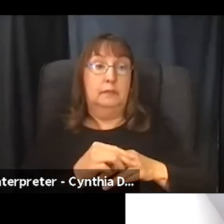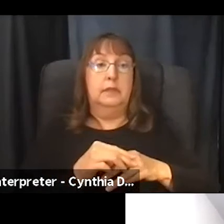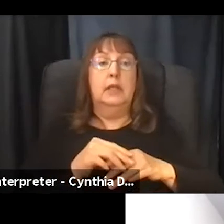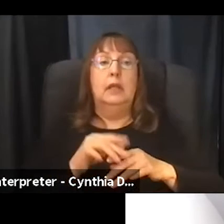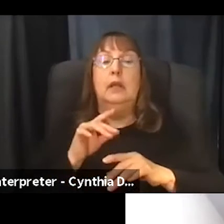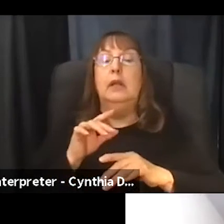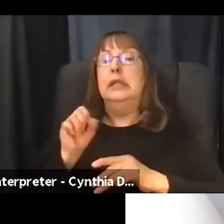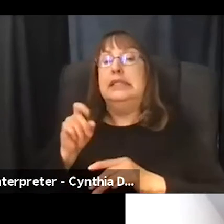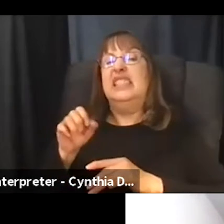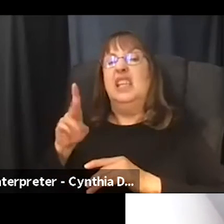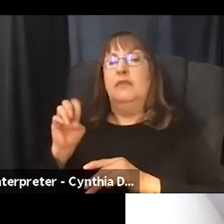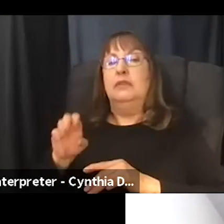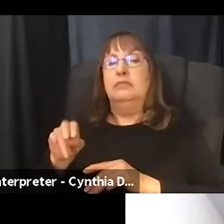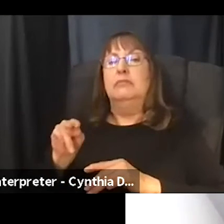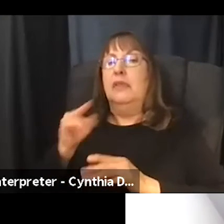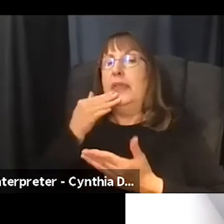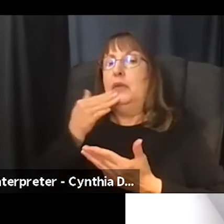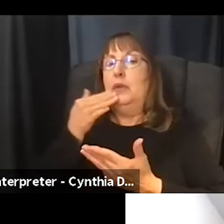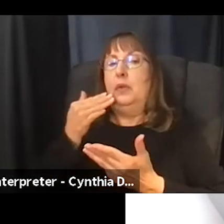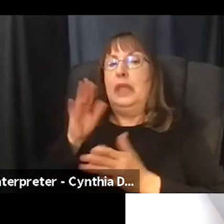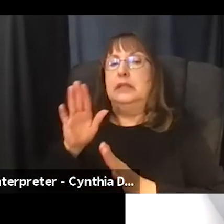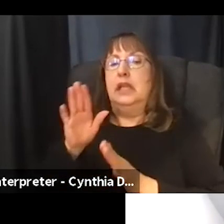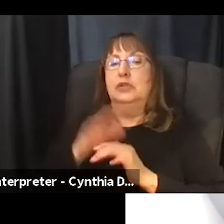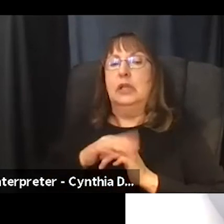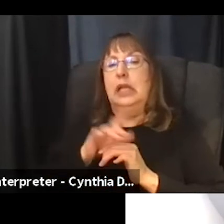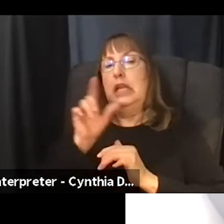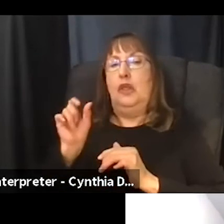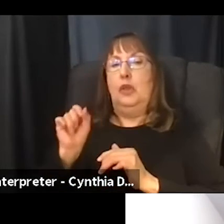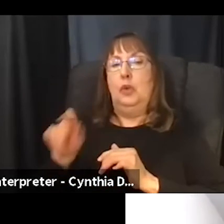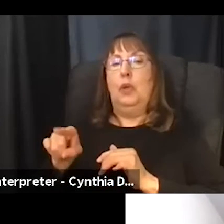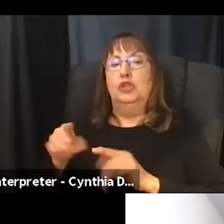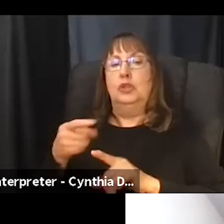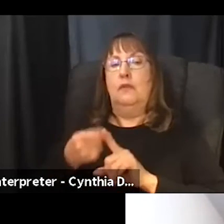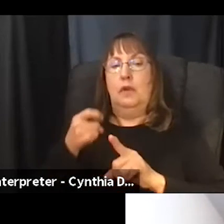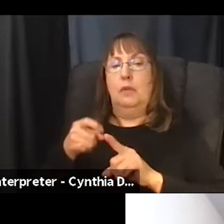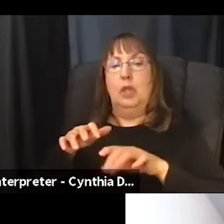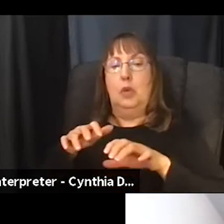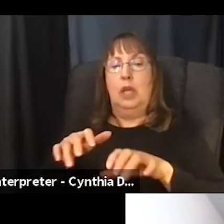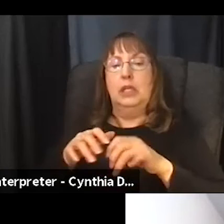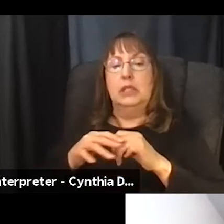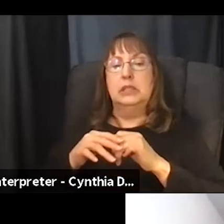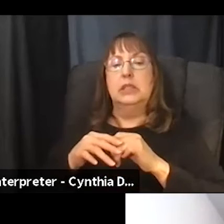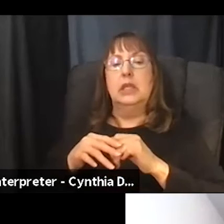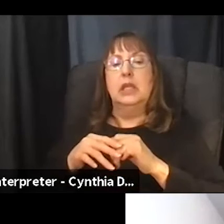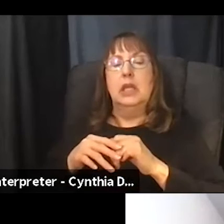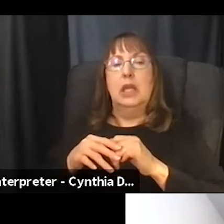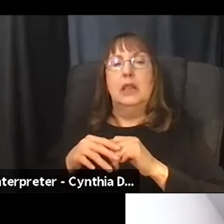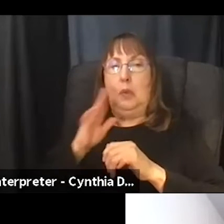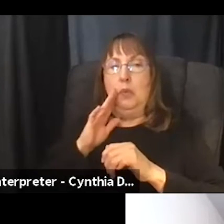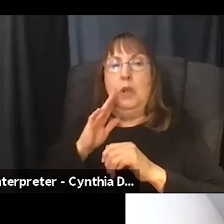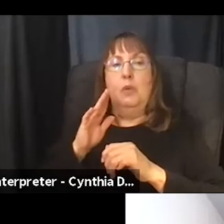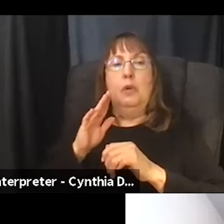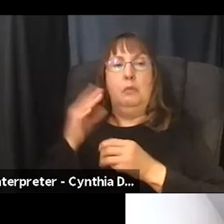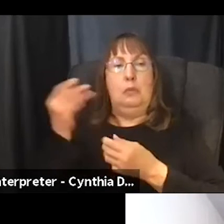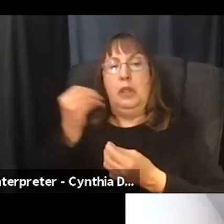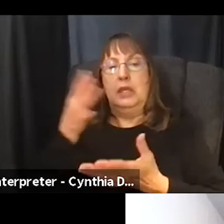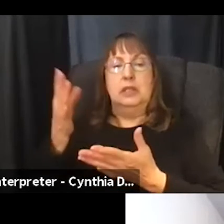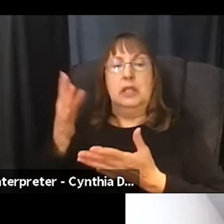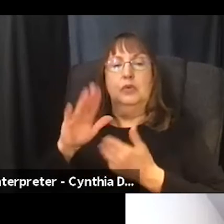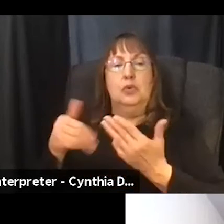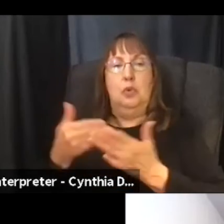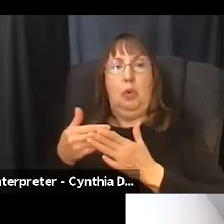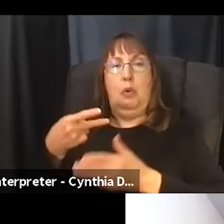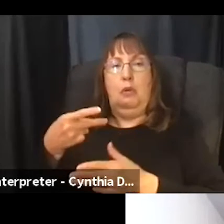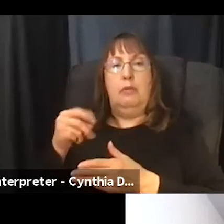excellent. Another question from the audience, and we'll put this out to all the panelists, and whoever wishes